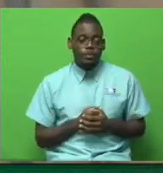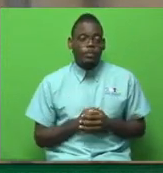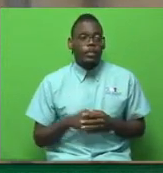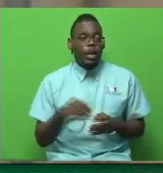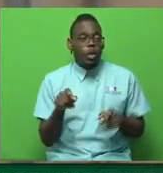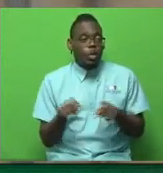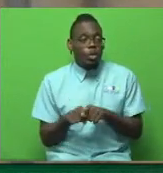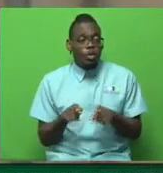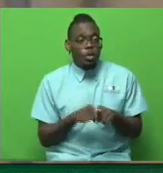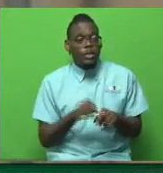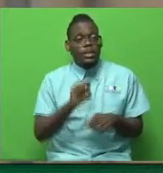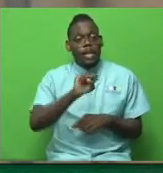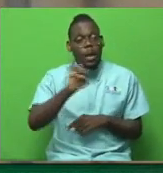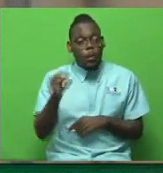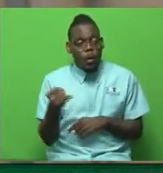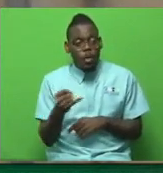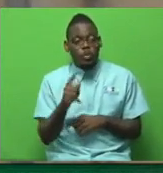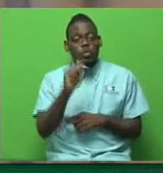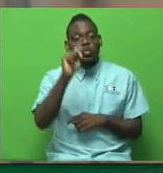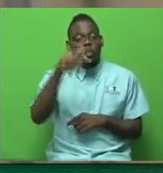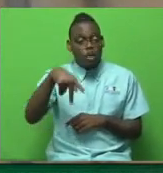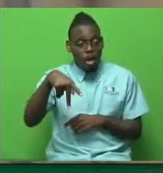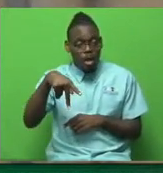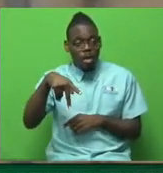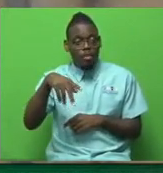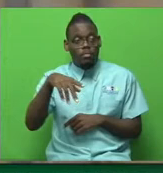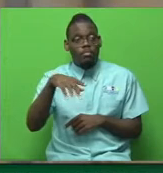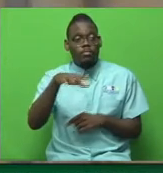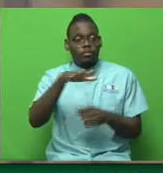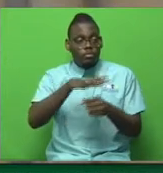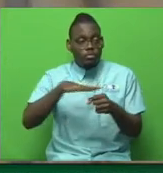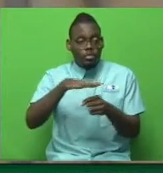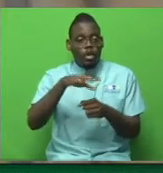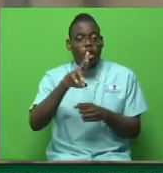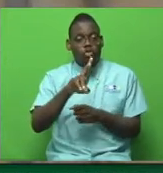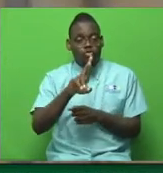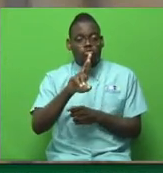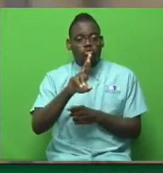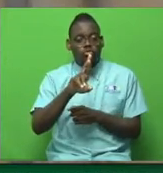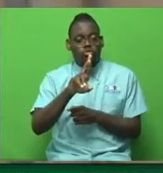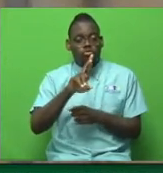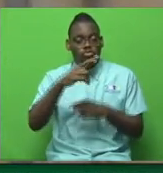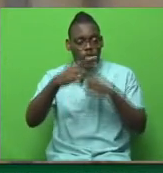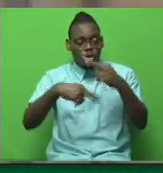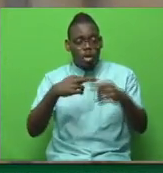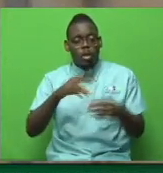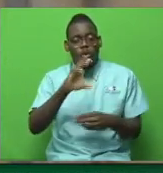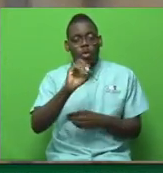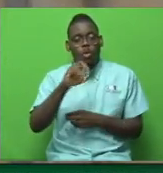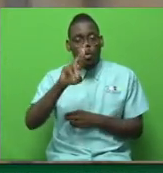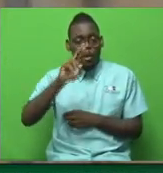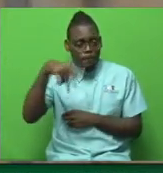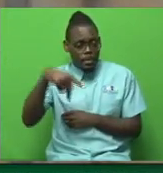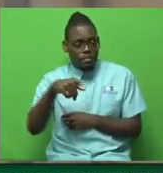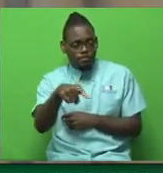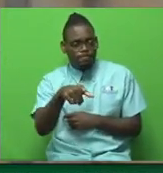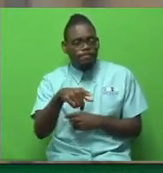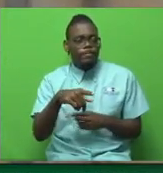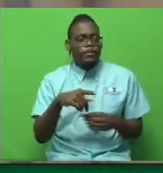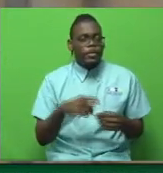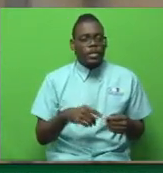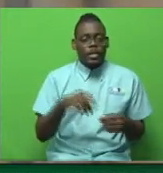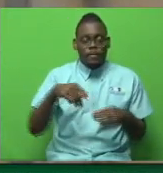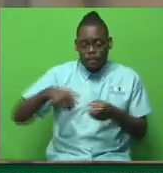Corporation and the Tunapuna Regional Corporation for the service that they are doing on the local roads drainage and so on because our